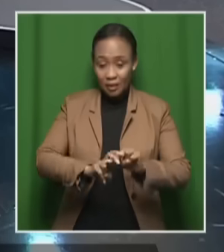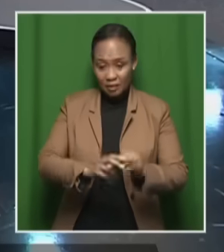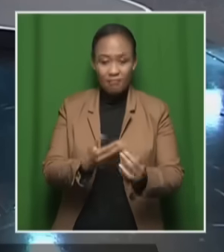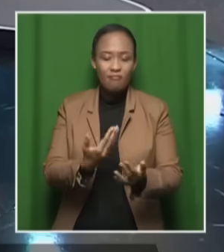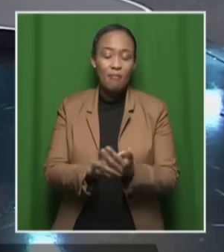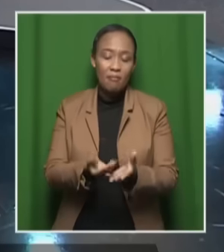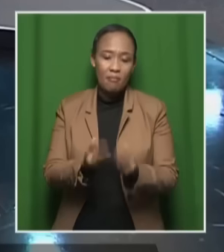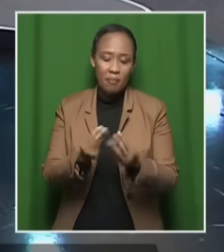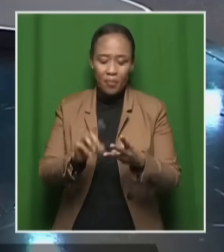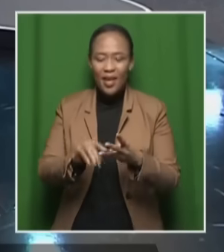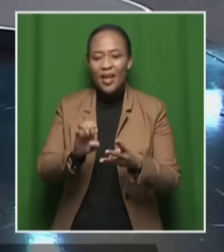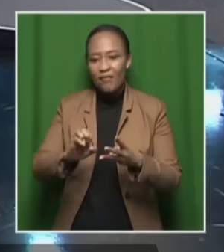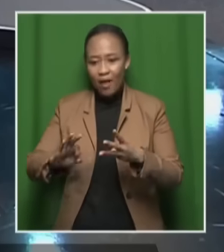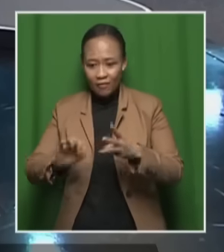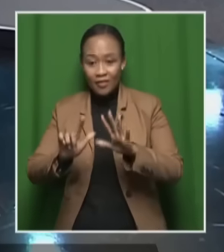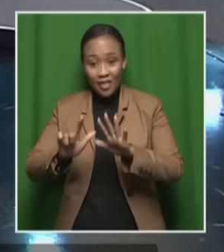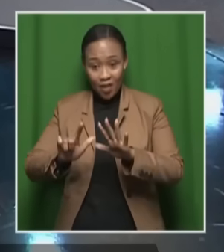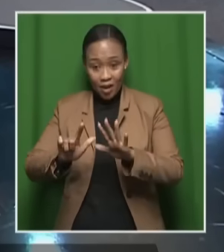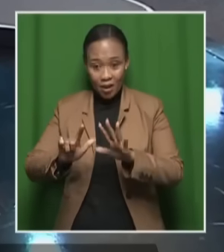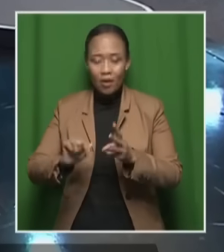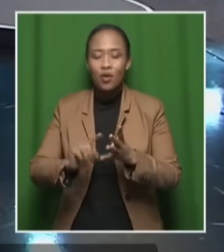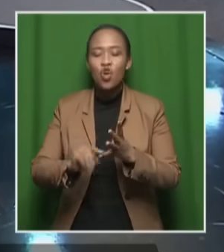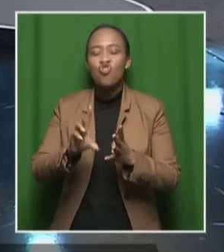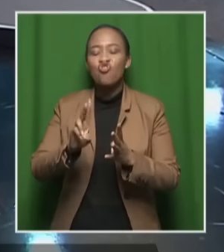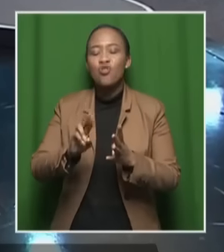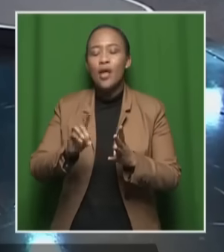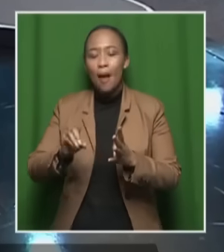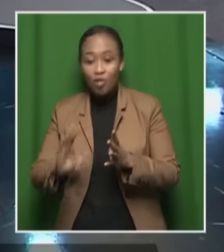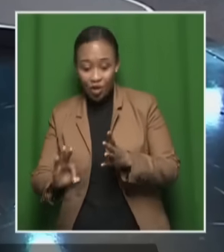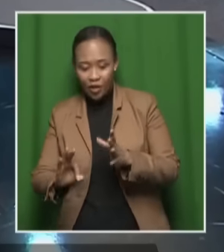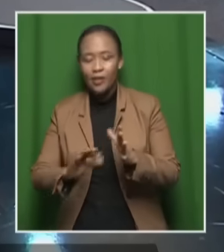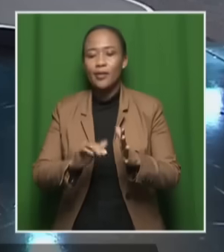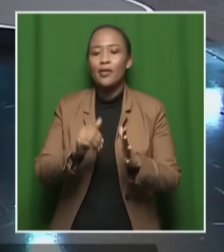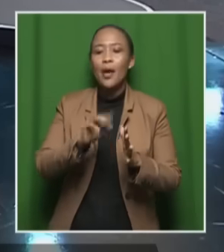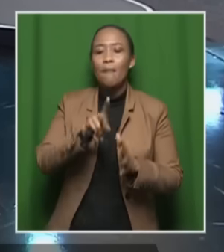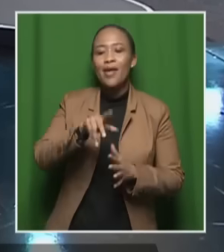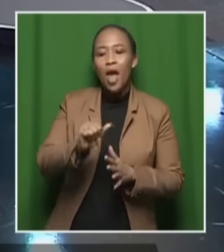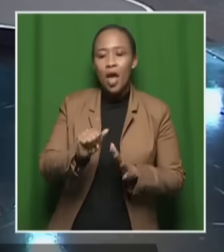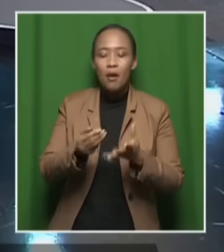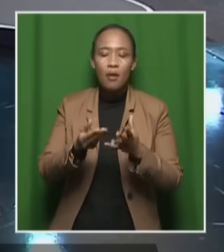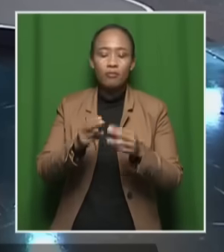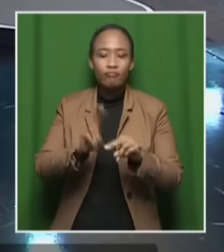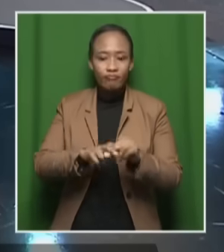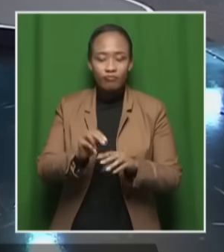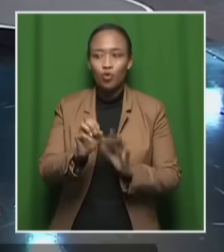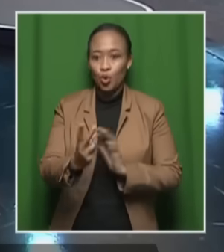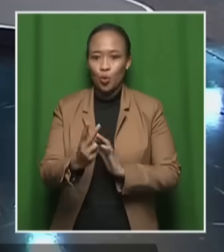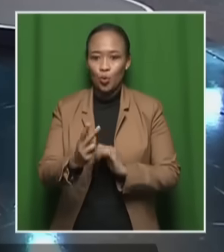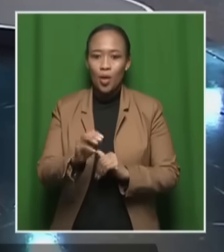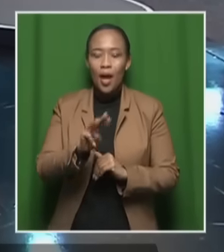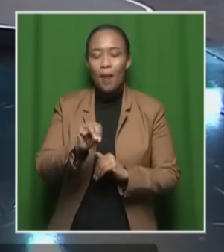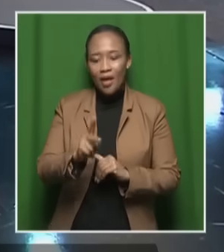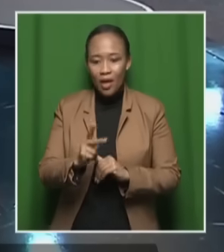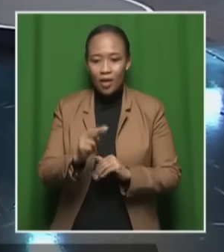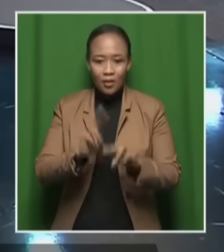For EFF 7, for UDM 3, for PA 2,